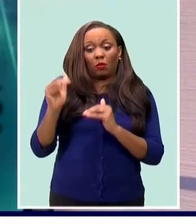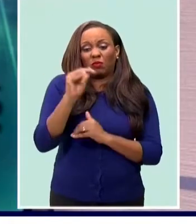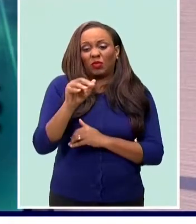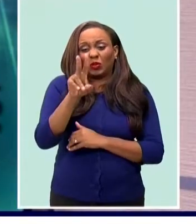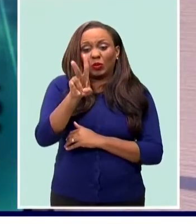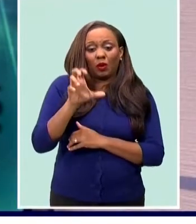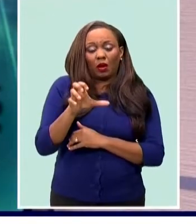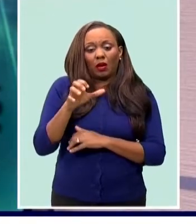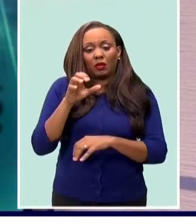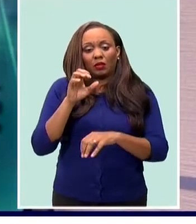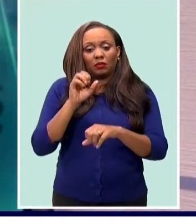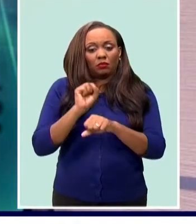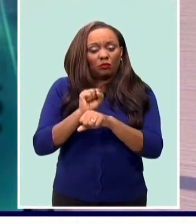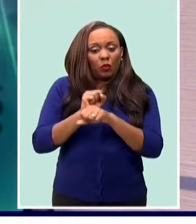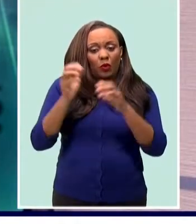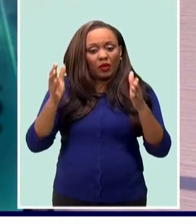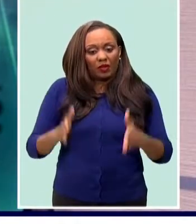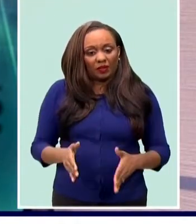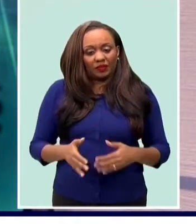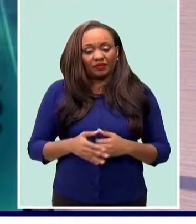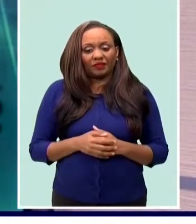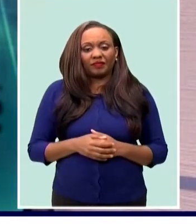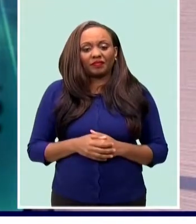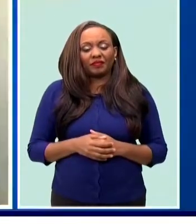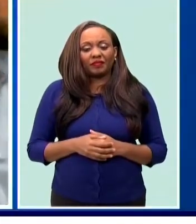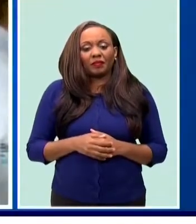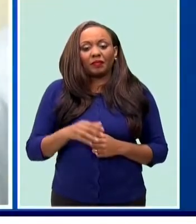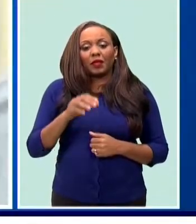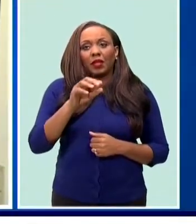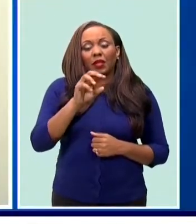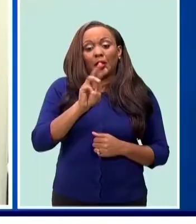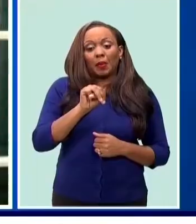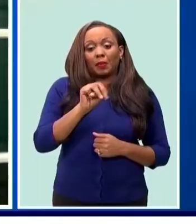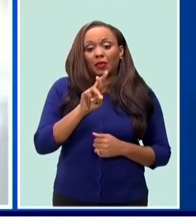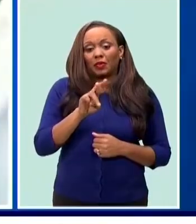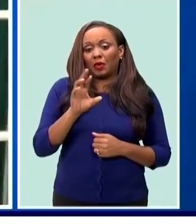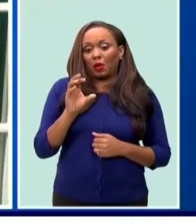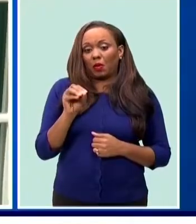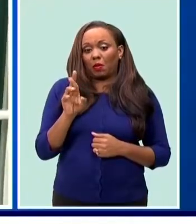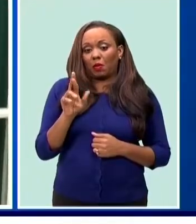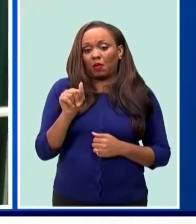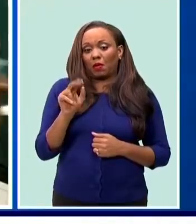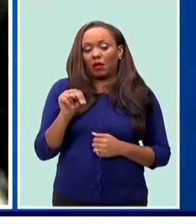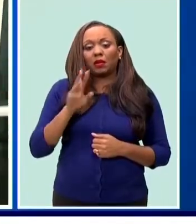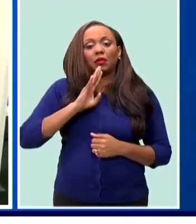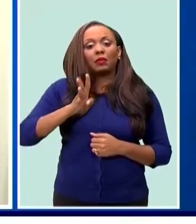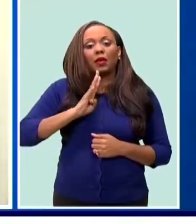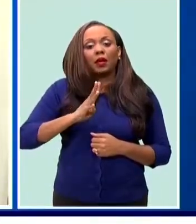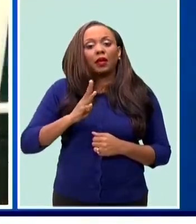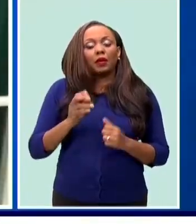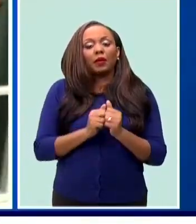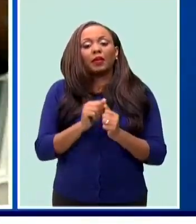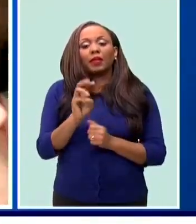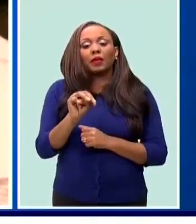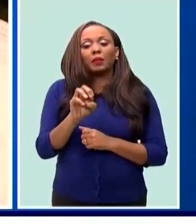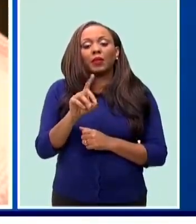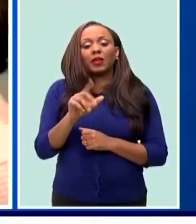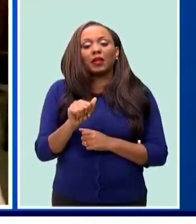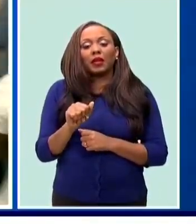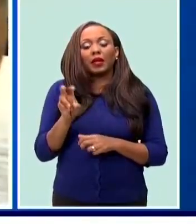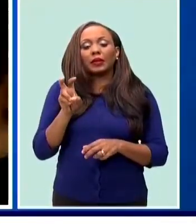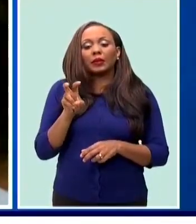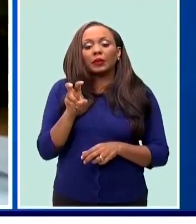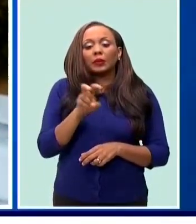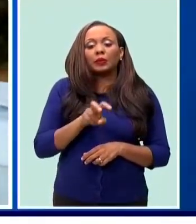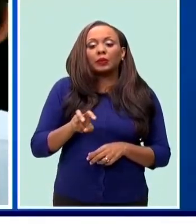a sustainable product and employs about 200 people. Mr. Oran was speaking to the media ahead of a tour of the company's Harbour Road